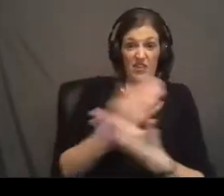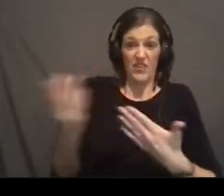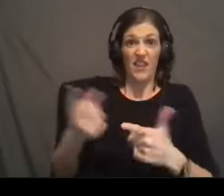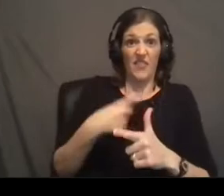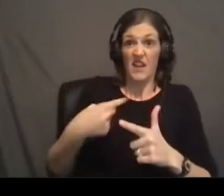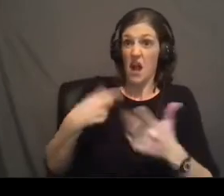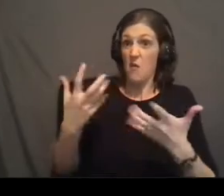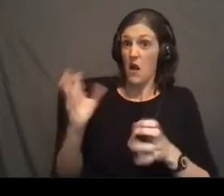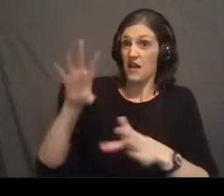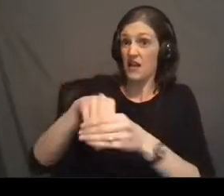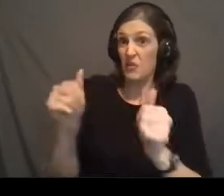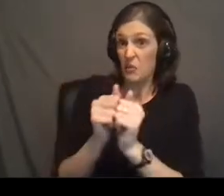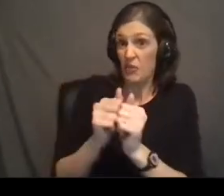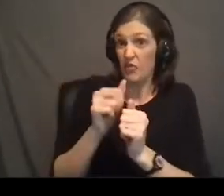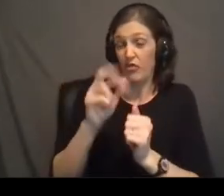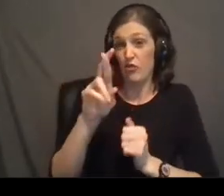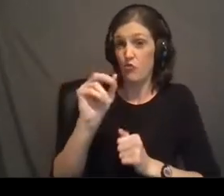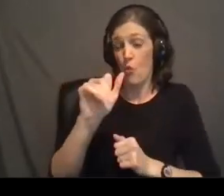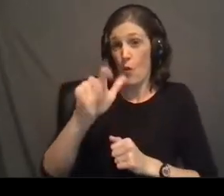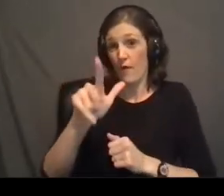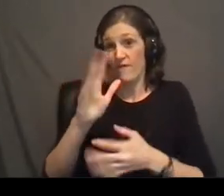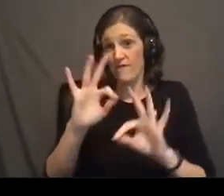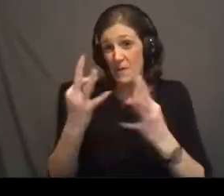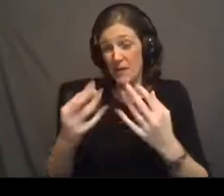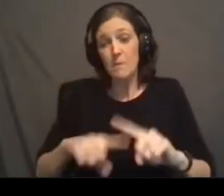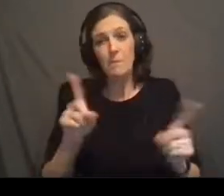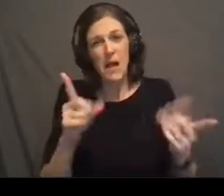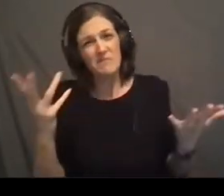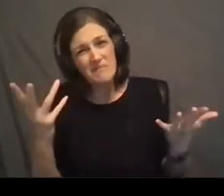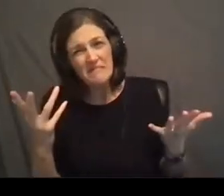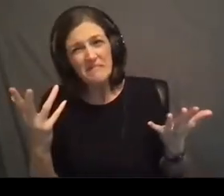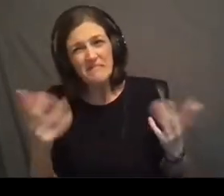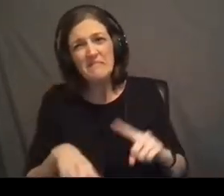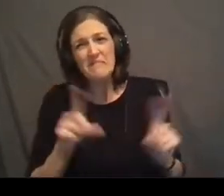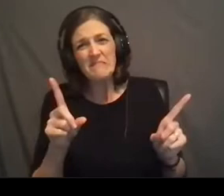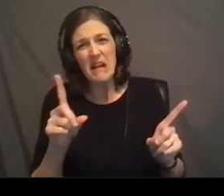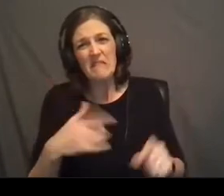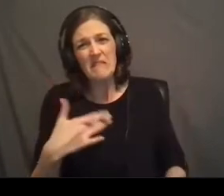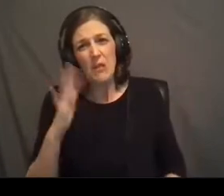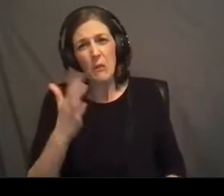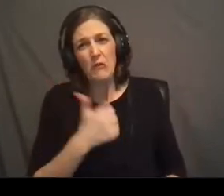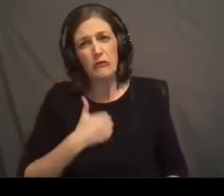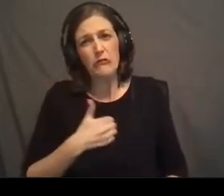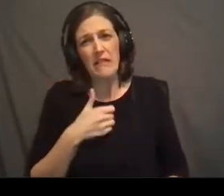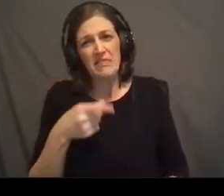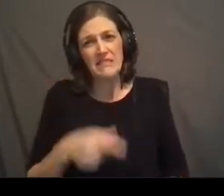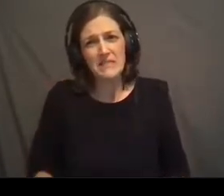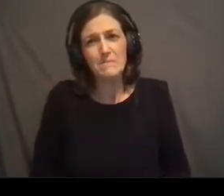with the royal family. But on the other hand, I'm so gonna regret this.